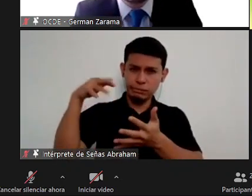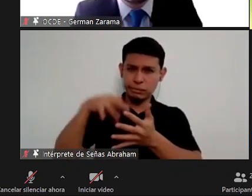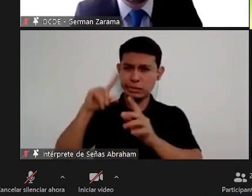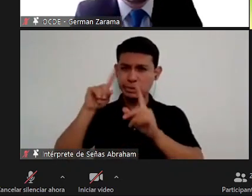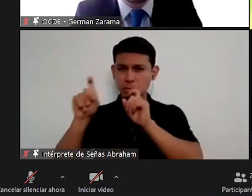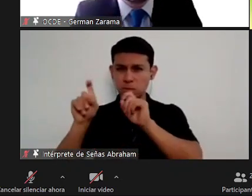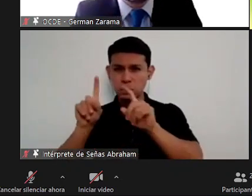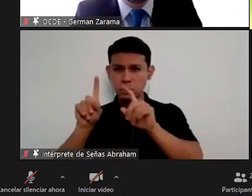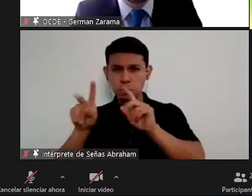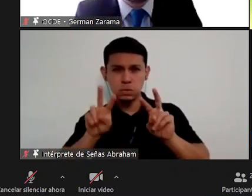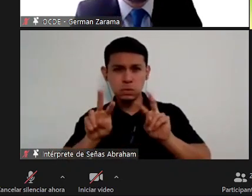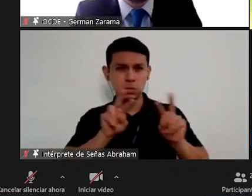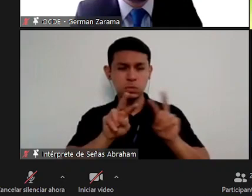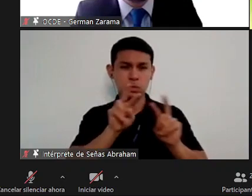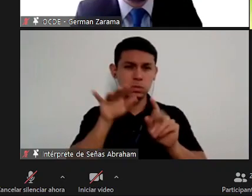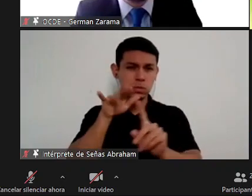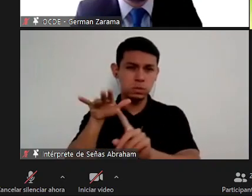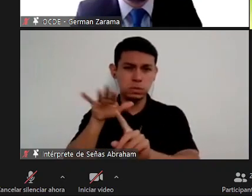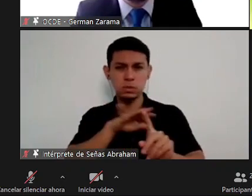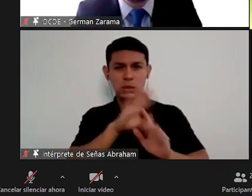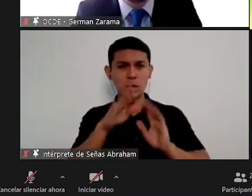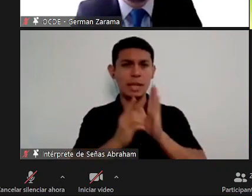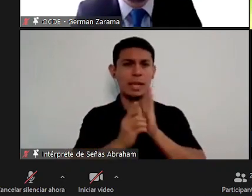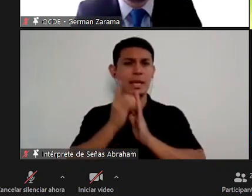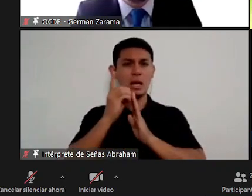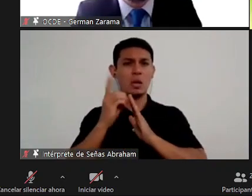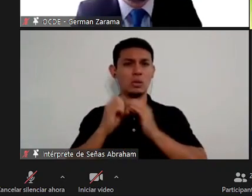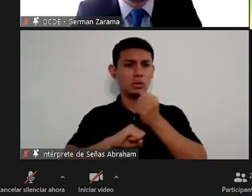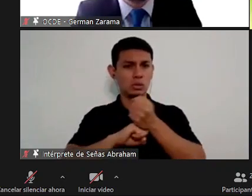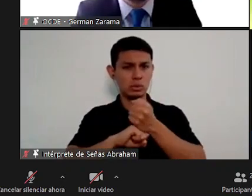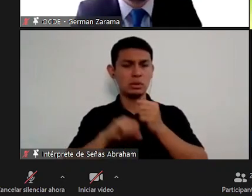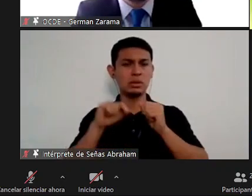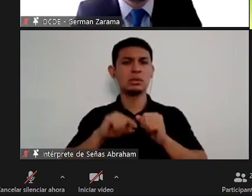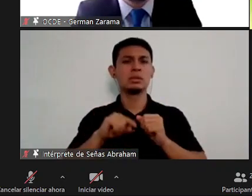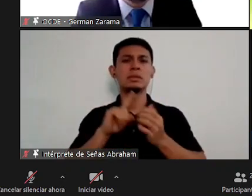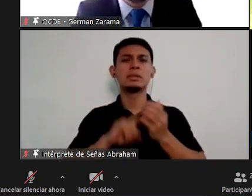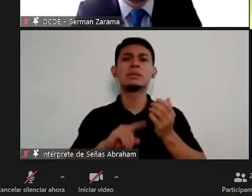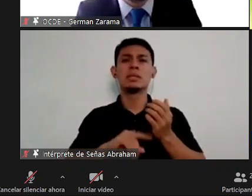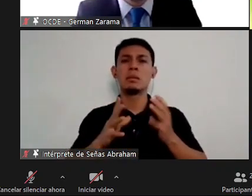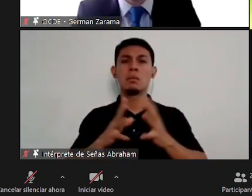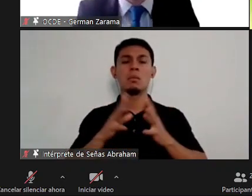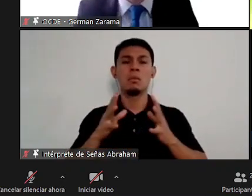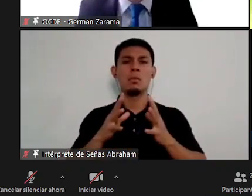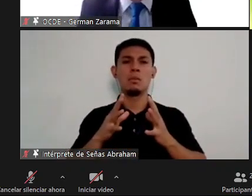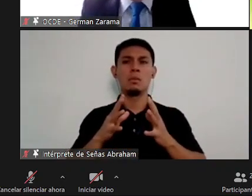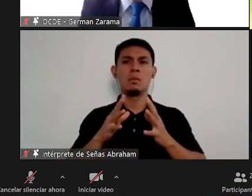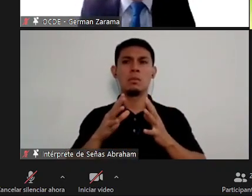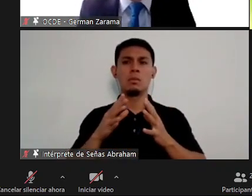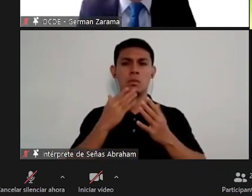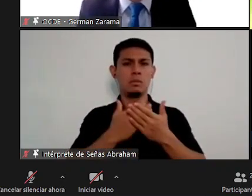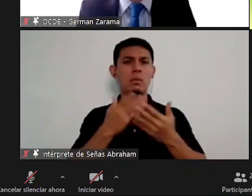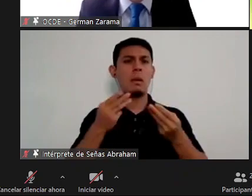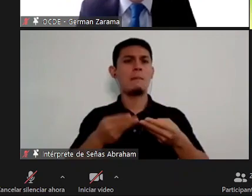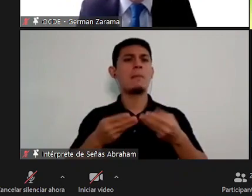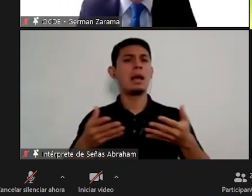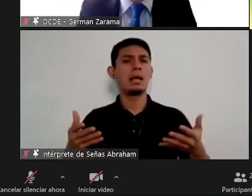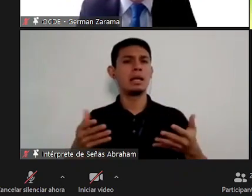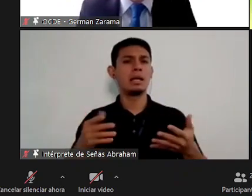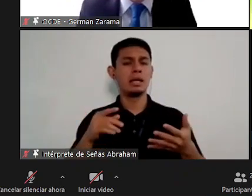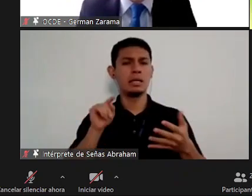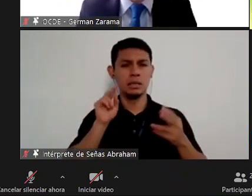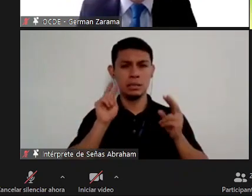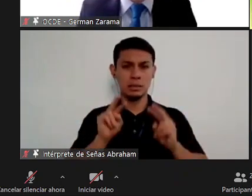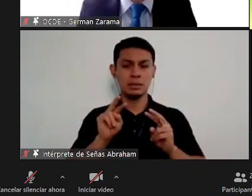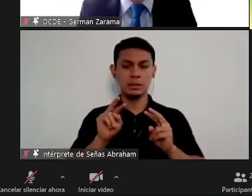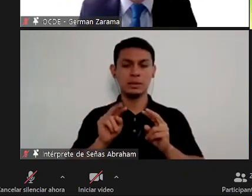studies and then follow-up and the support of the company of the region in sustainable development we have closely followed the